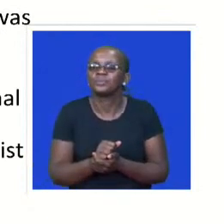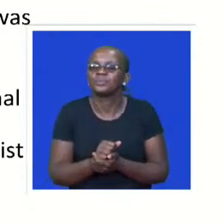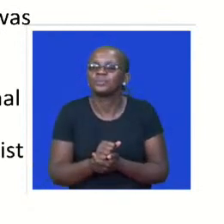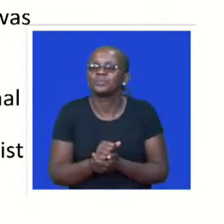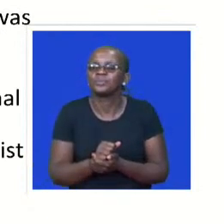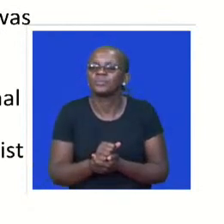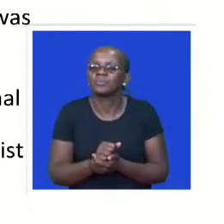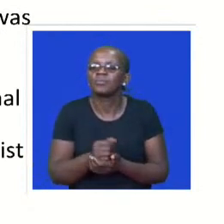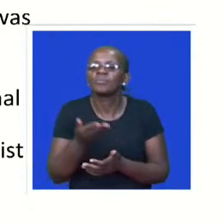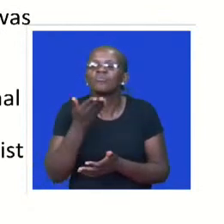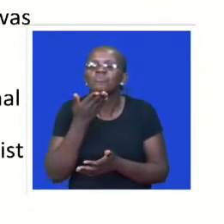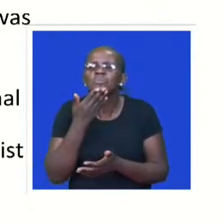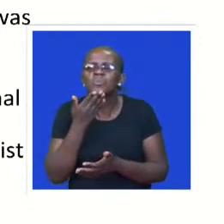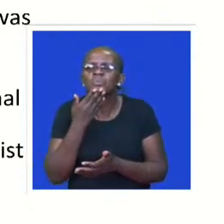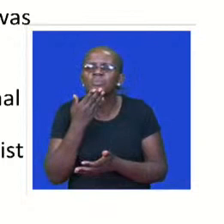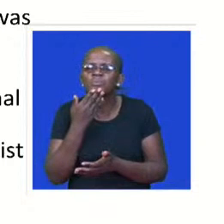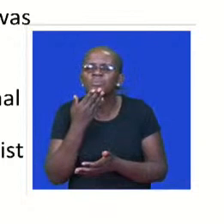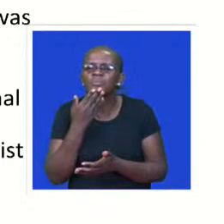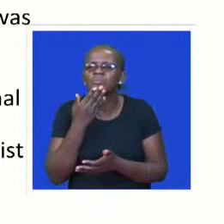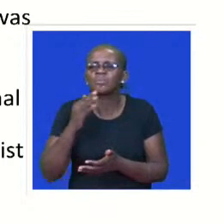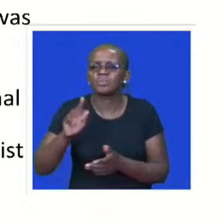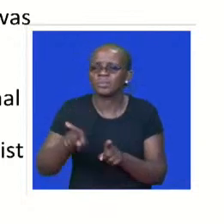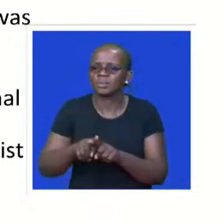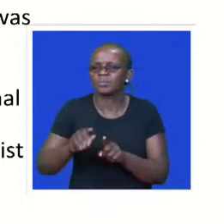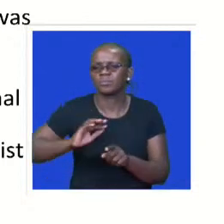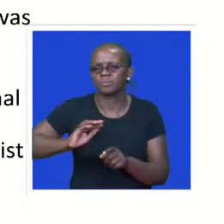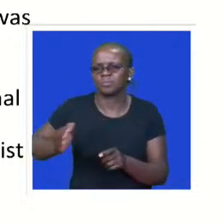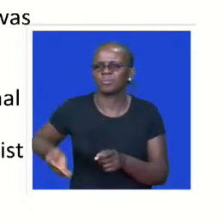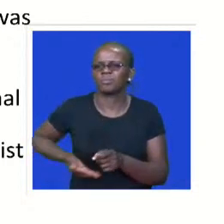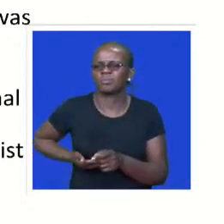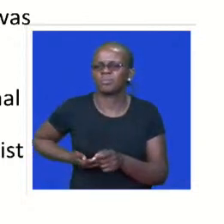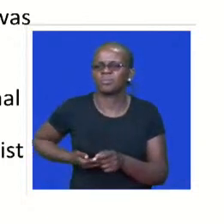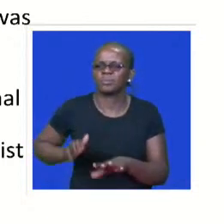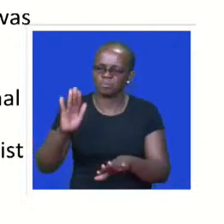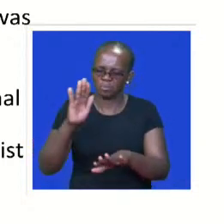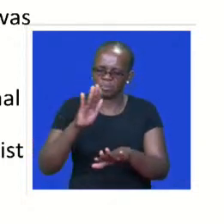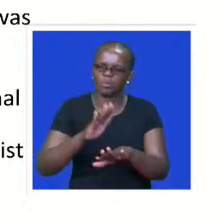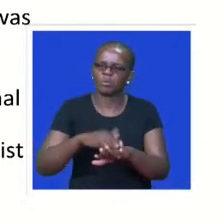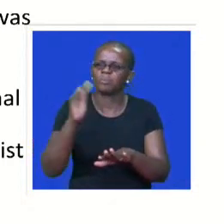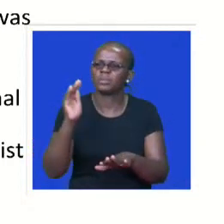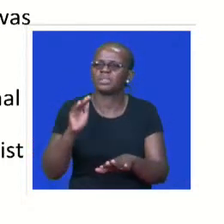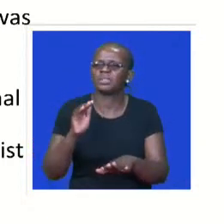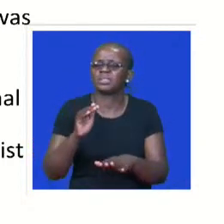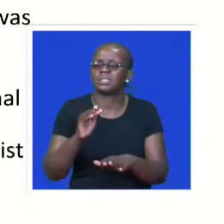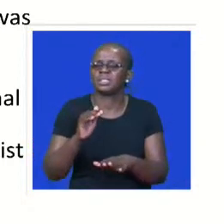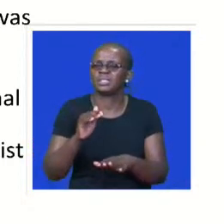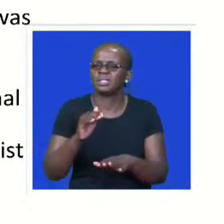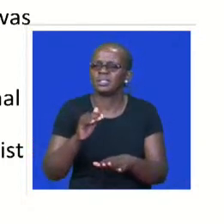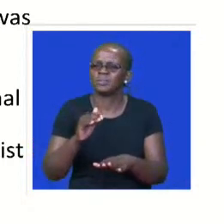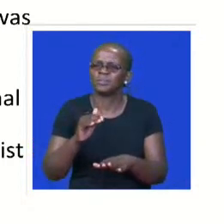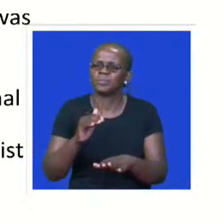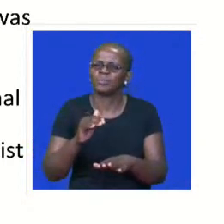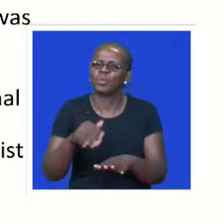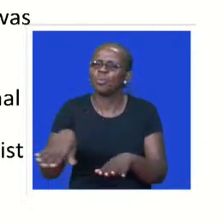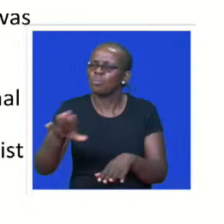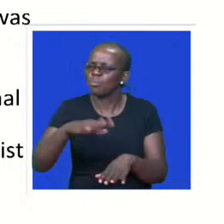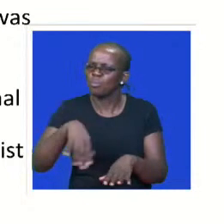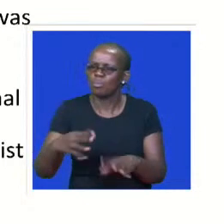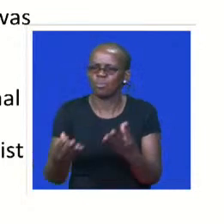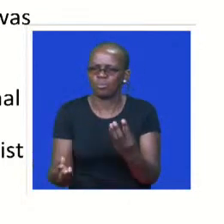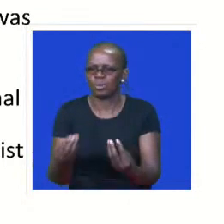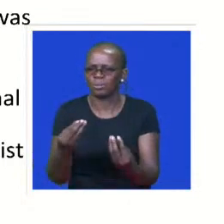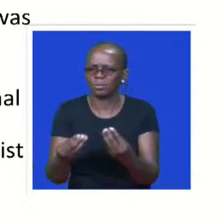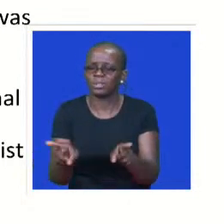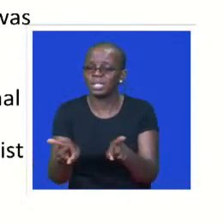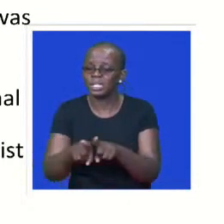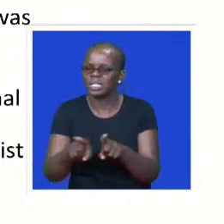were punished with mortality, something that was inherited by all generations. Also, we learn from